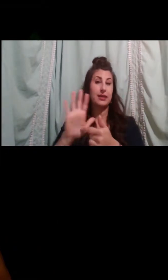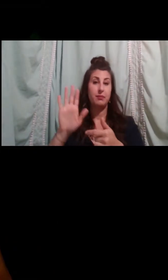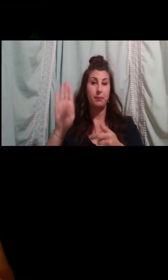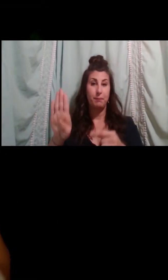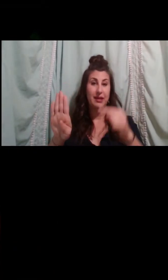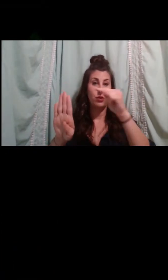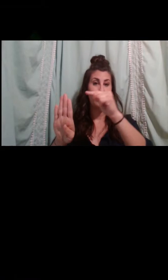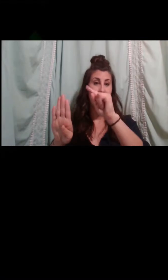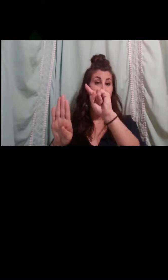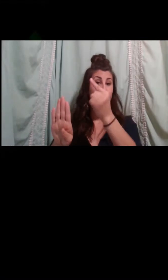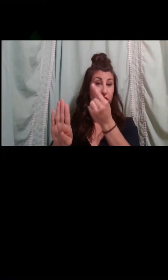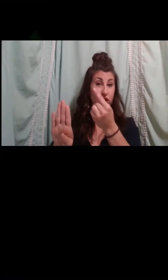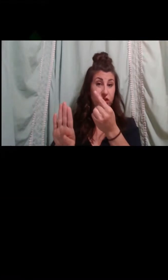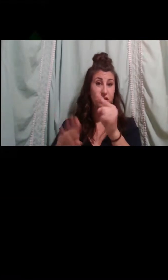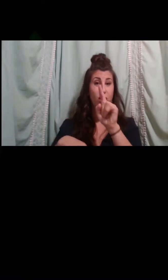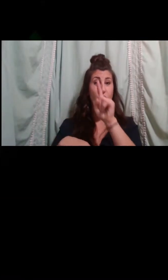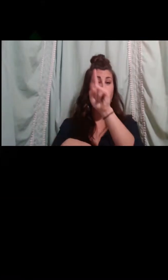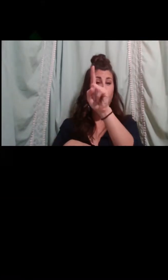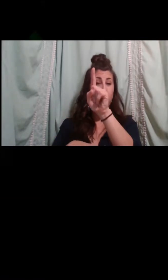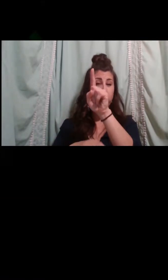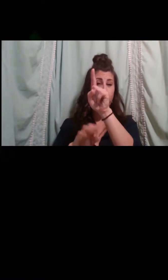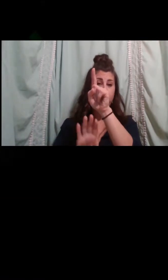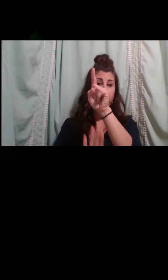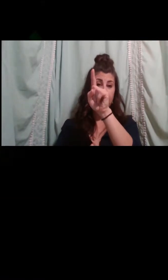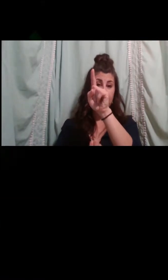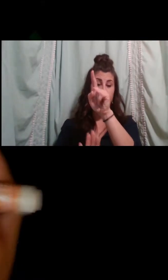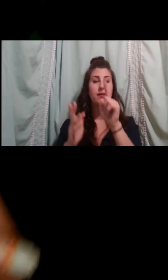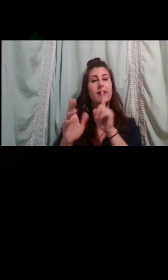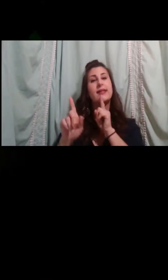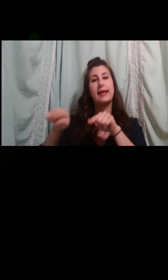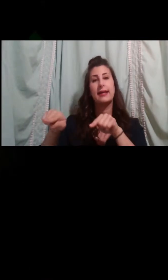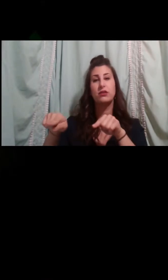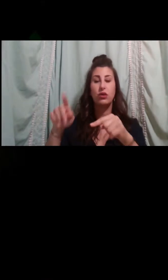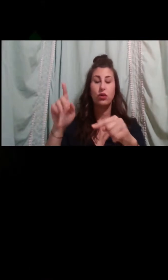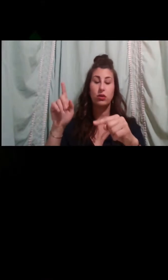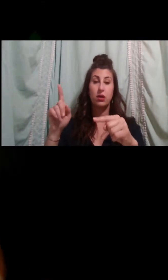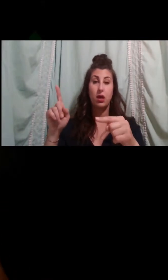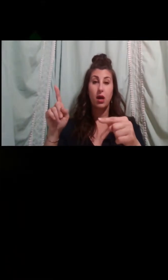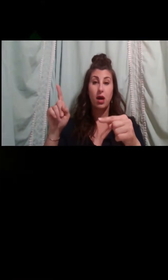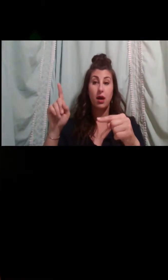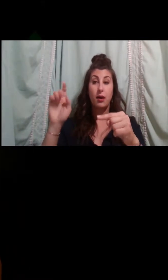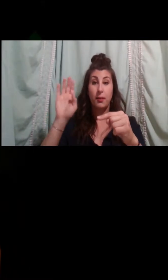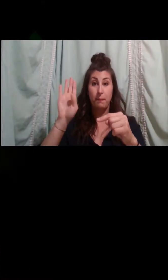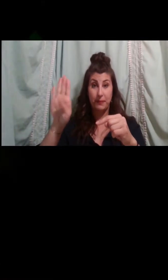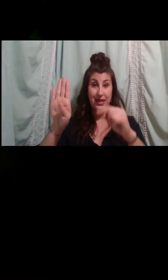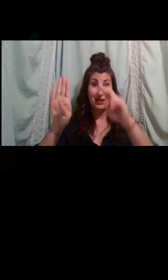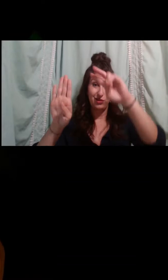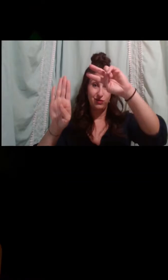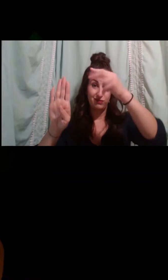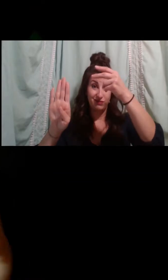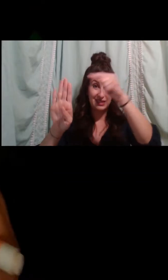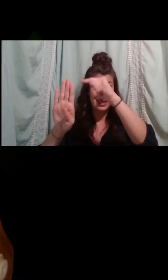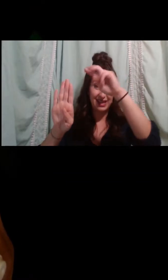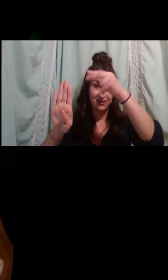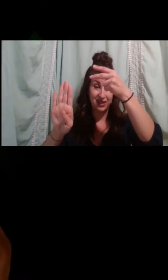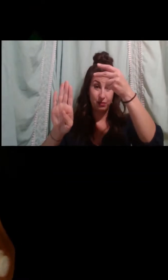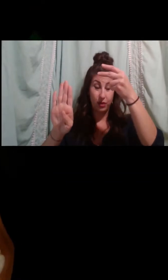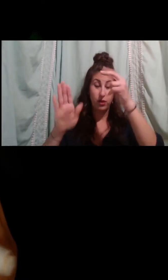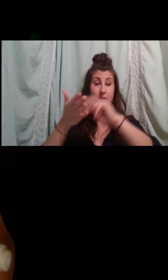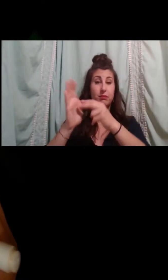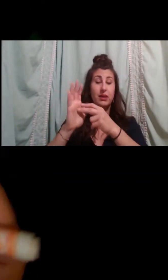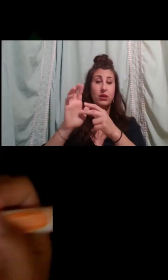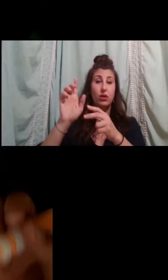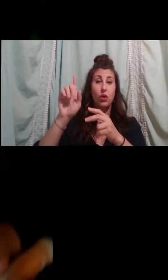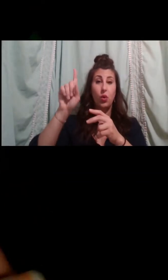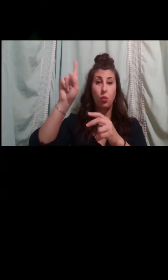negative 1st power. The answer would be 1 over b. Here, b to the negative 2nd power. You're dividing it 2 times, so